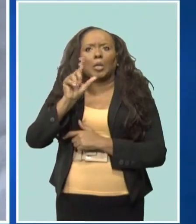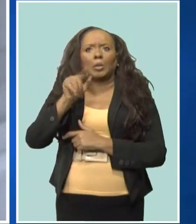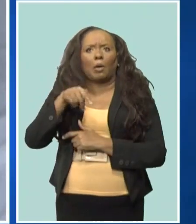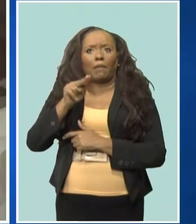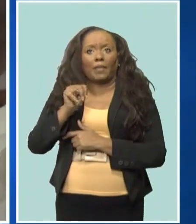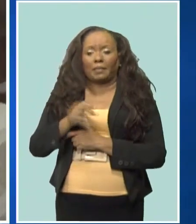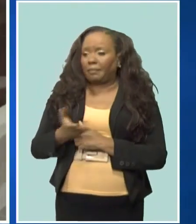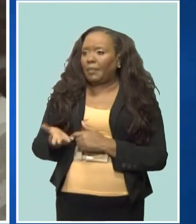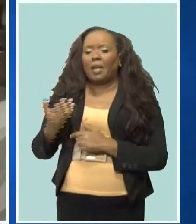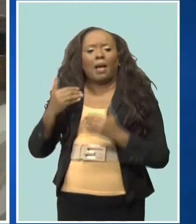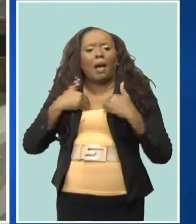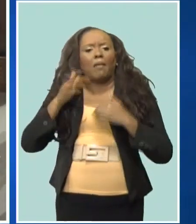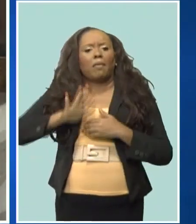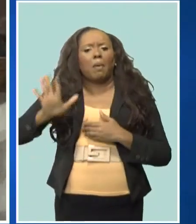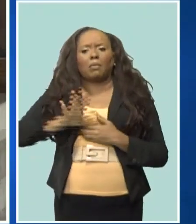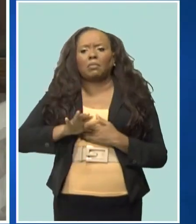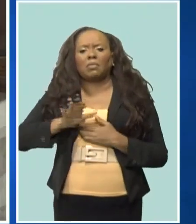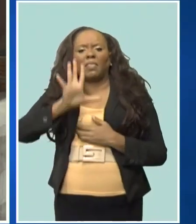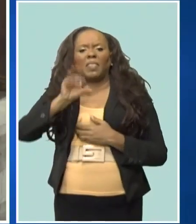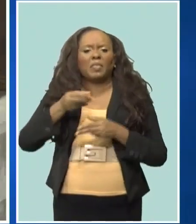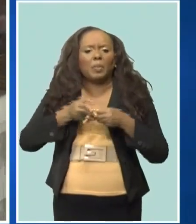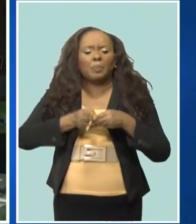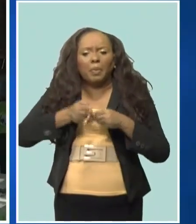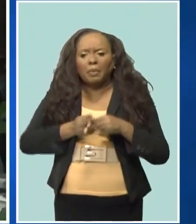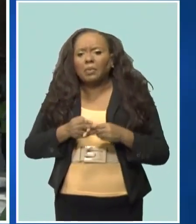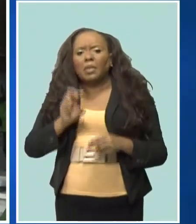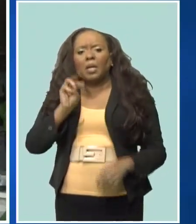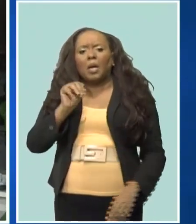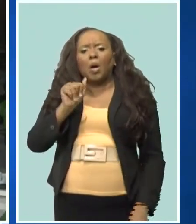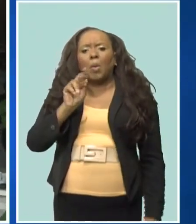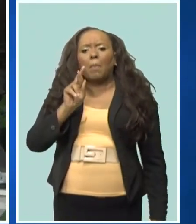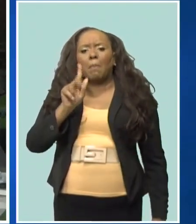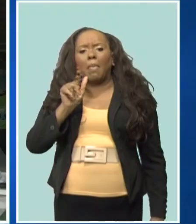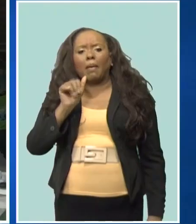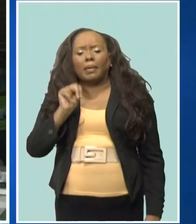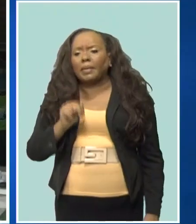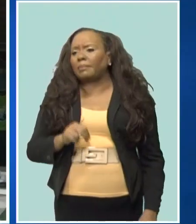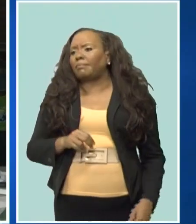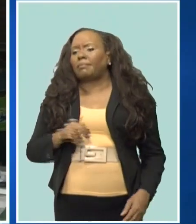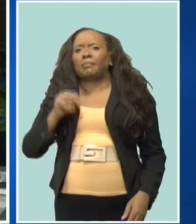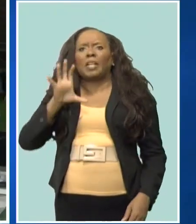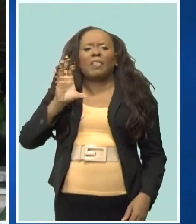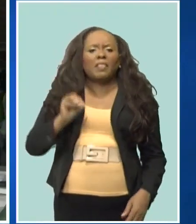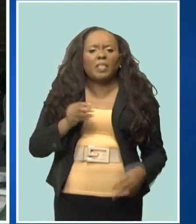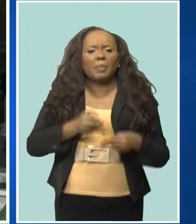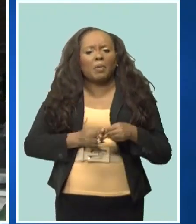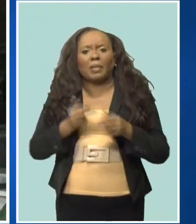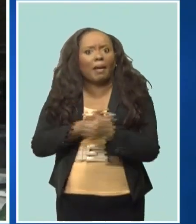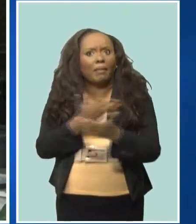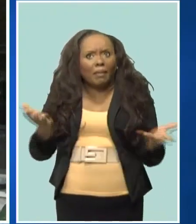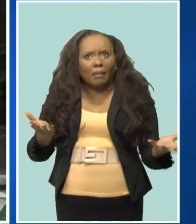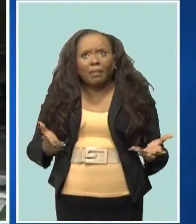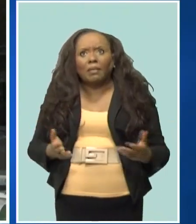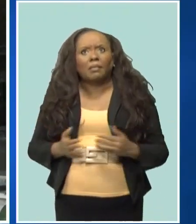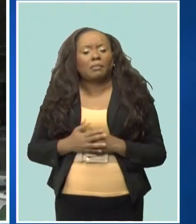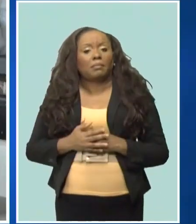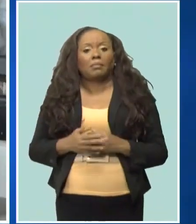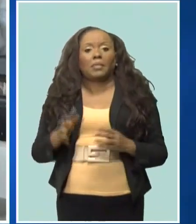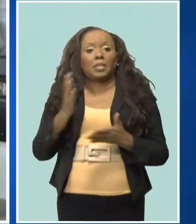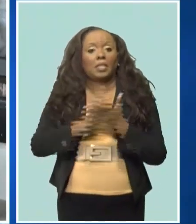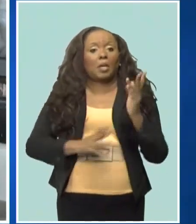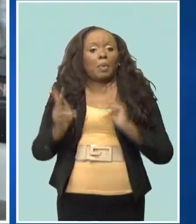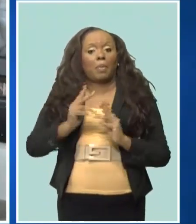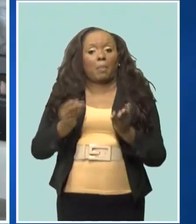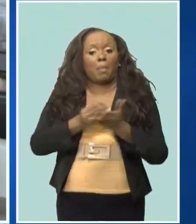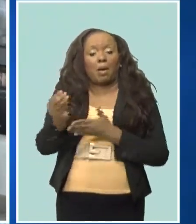around 50 pounds of marlin, maybe 50 pounds of swordfish, 50 pounds of everything, but I'm going to make 100 pounds and go from there. With the hope of